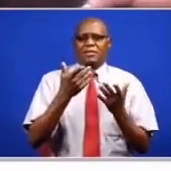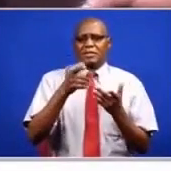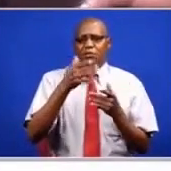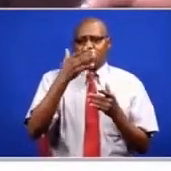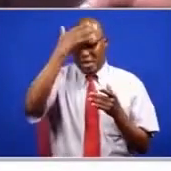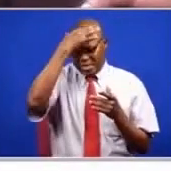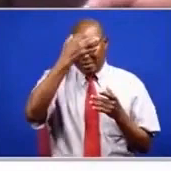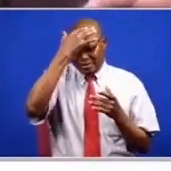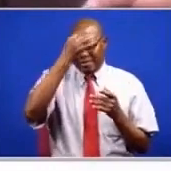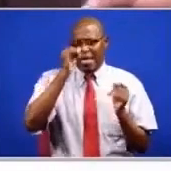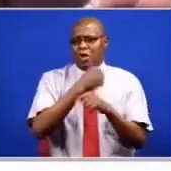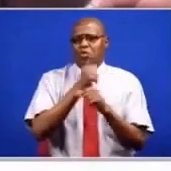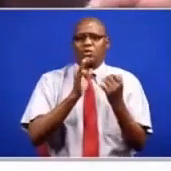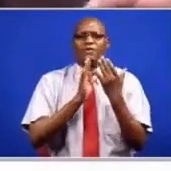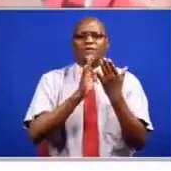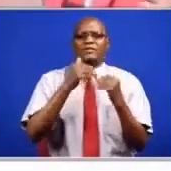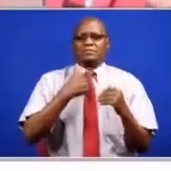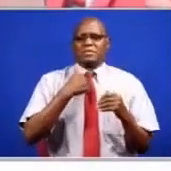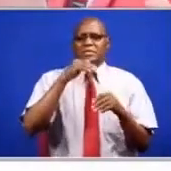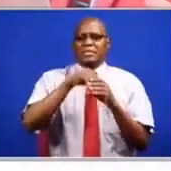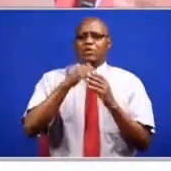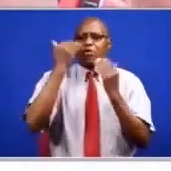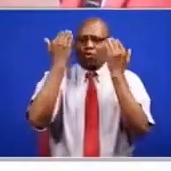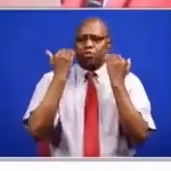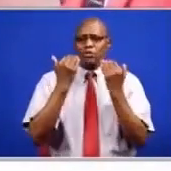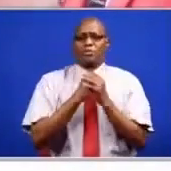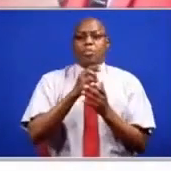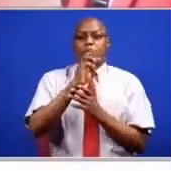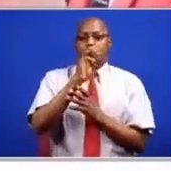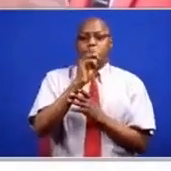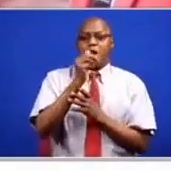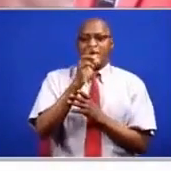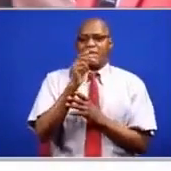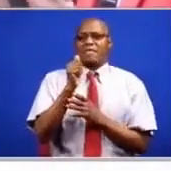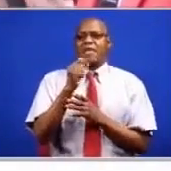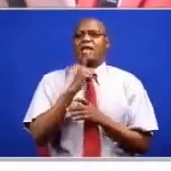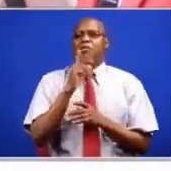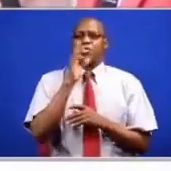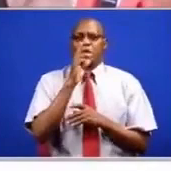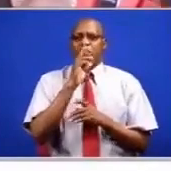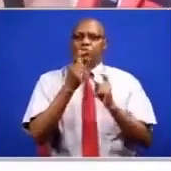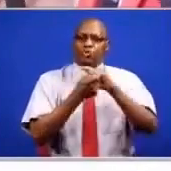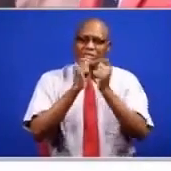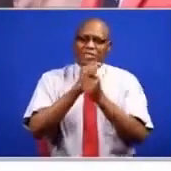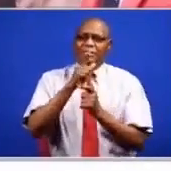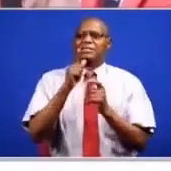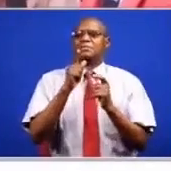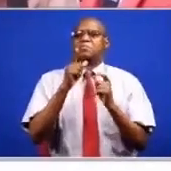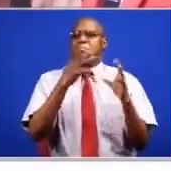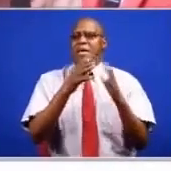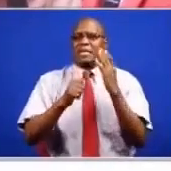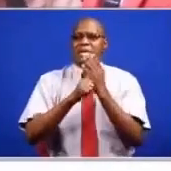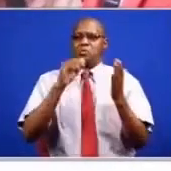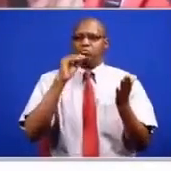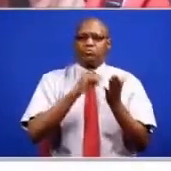me in court. Wa Iria has now threatened to convert his party to USAWA Resistance Movement, if not cleared